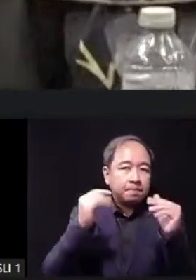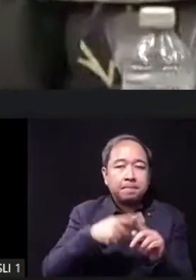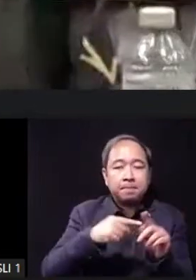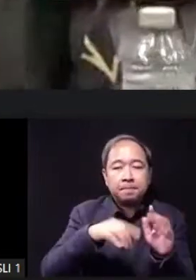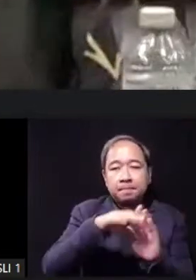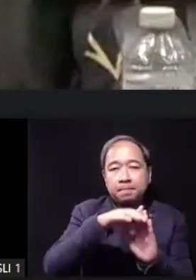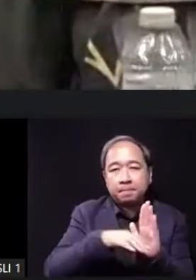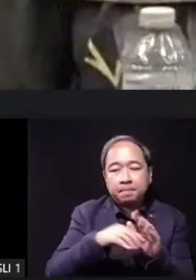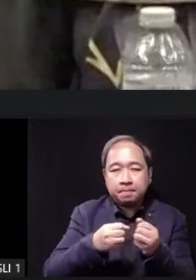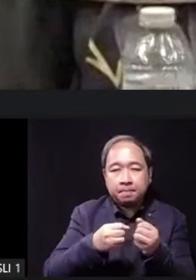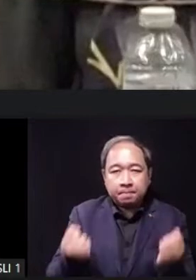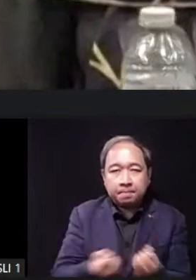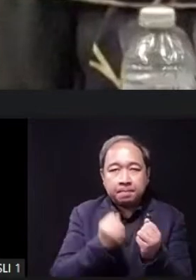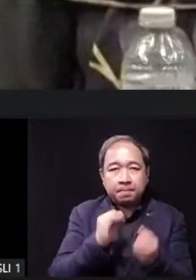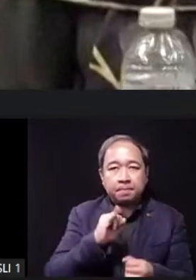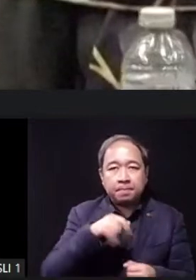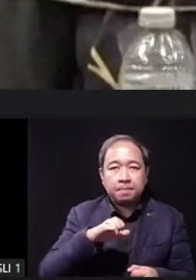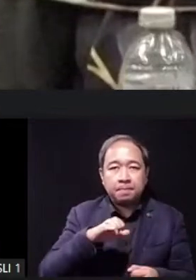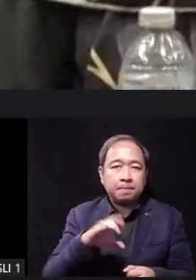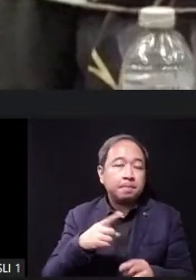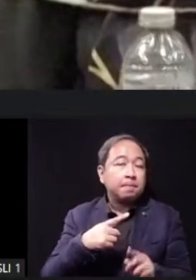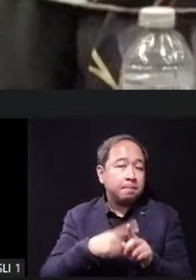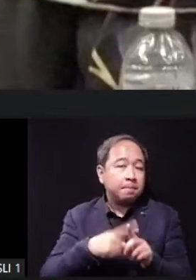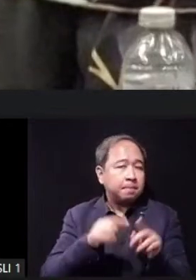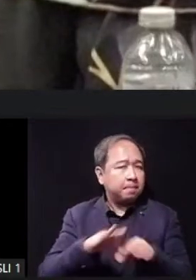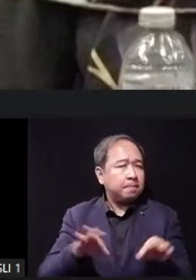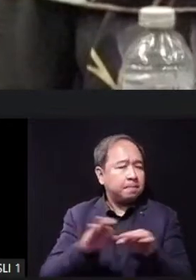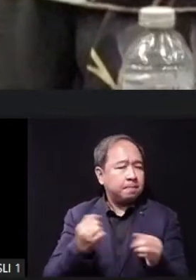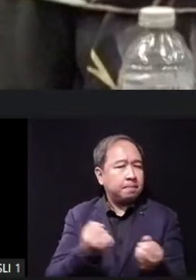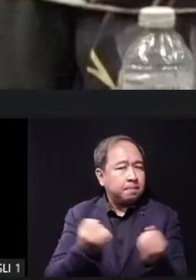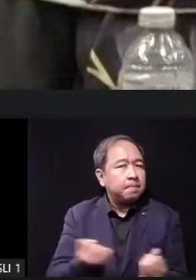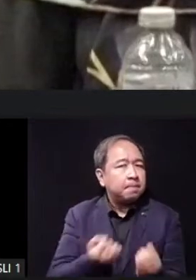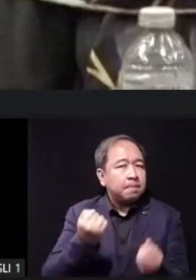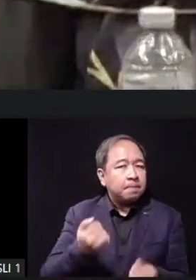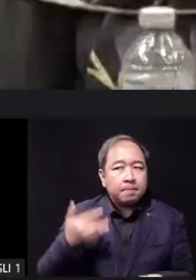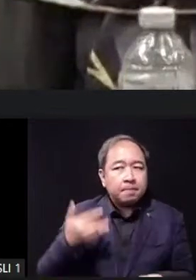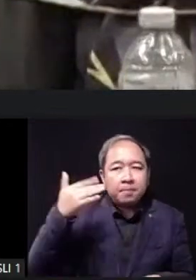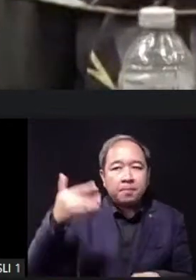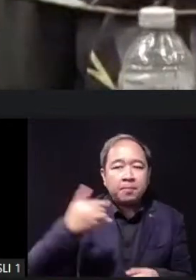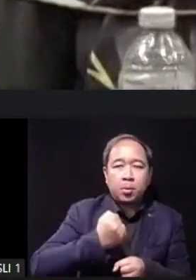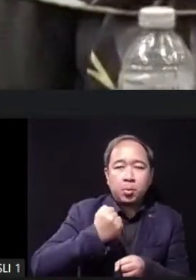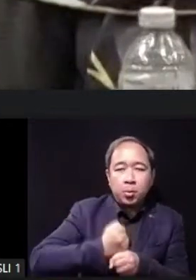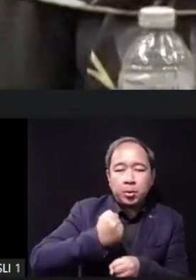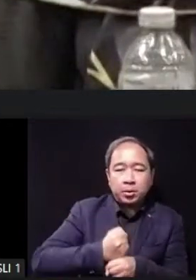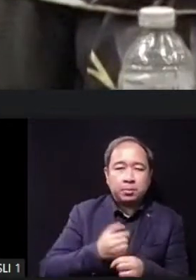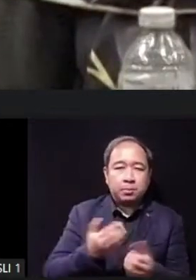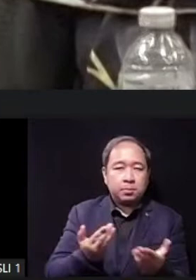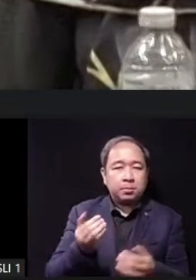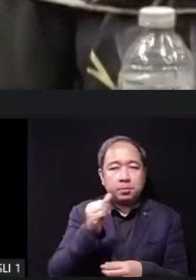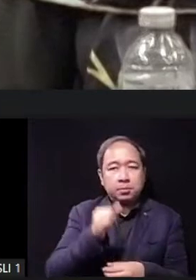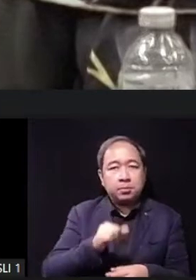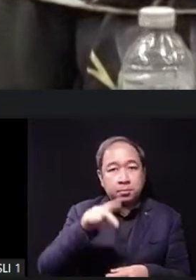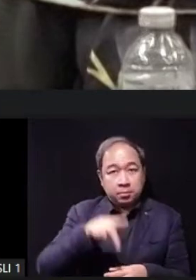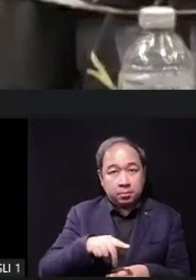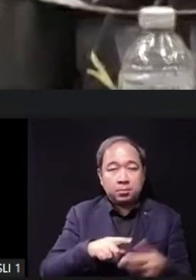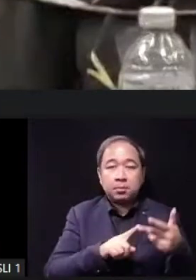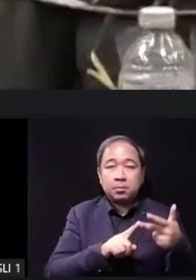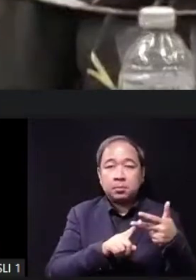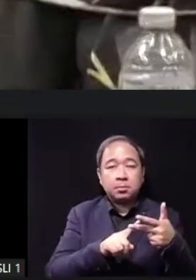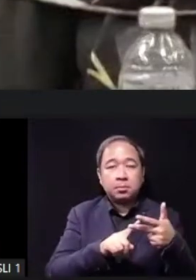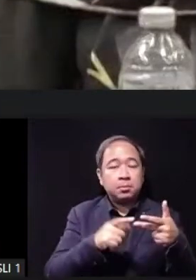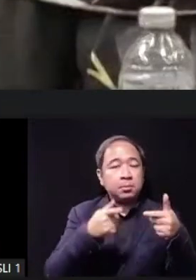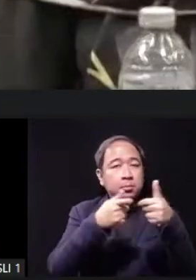of ICPD and the key actions for its future implementation in Asia and Pacific, and document